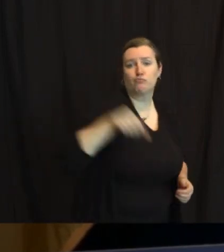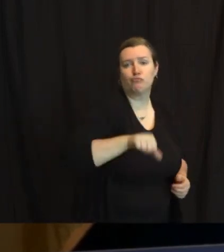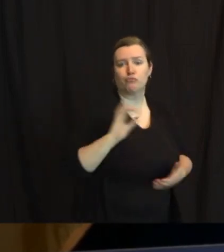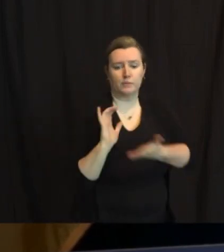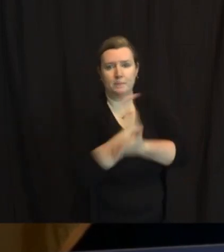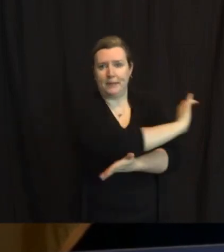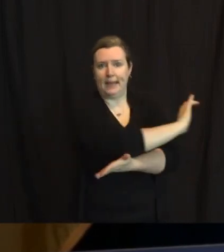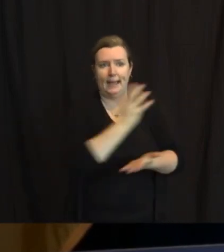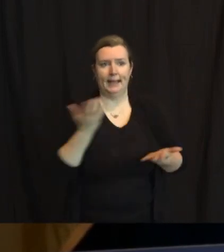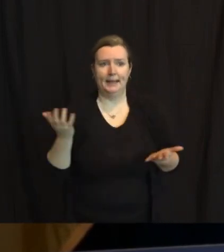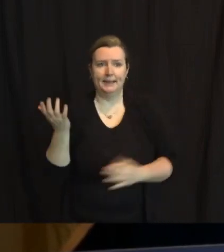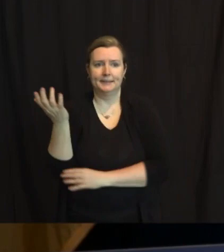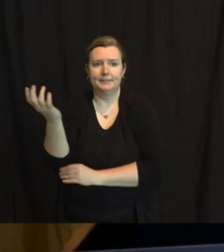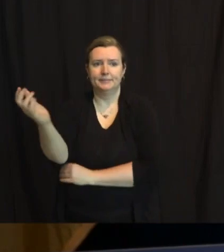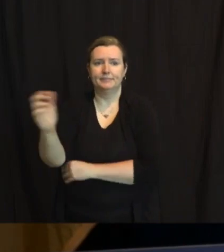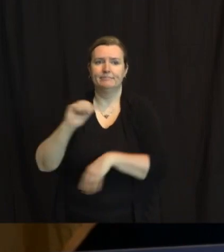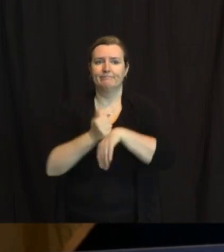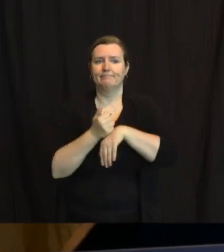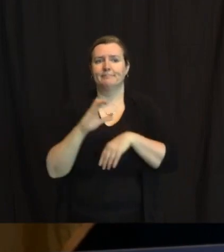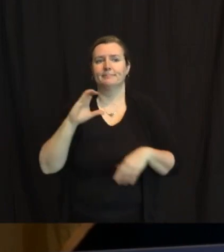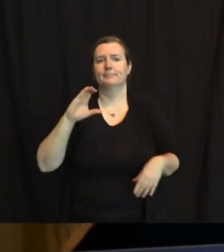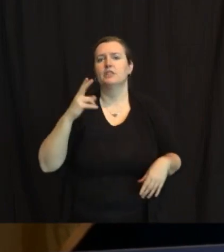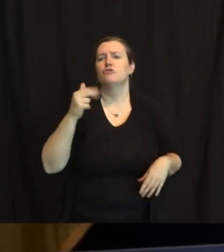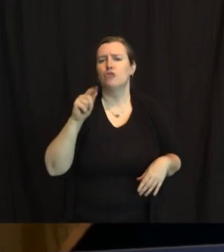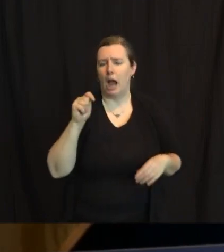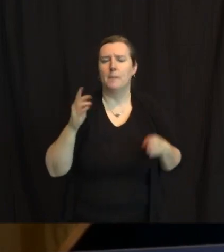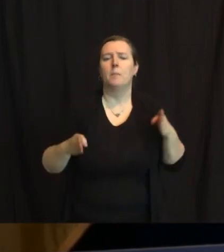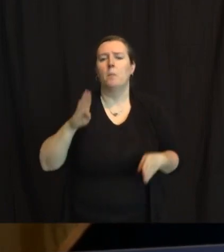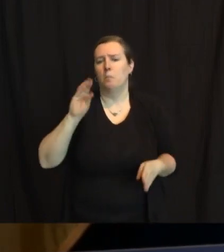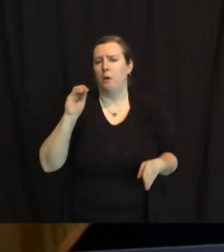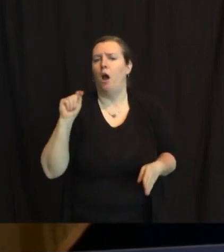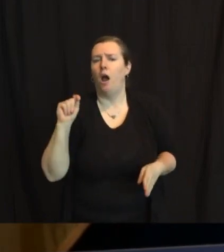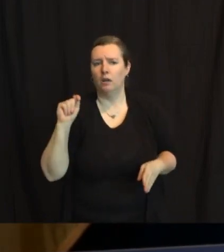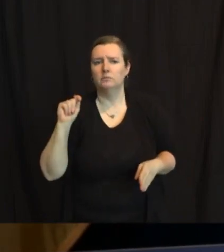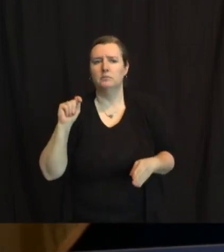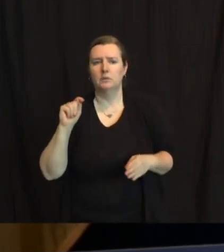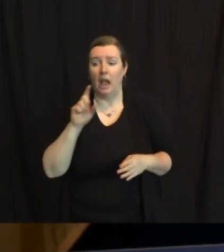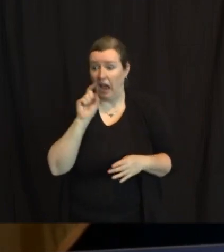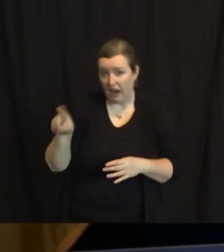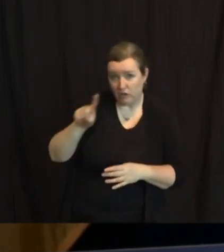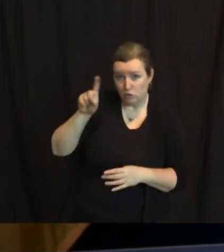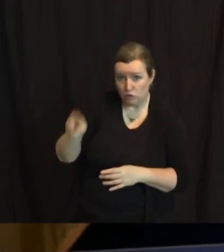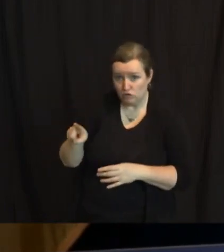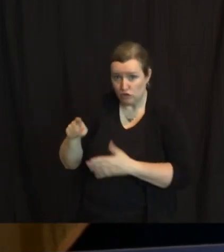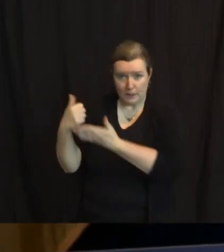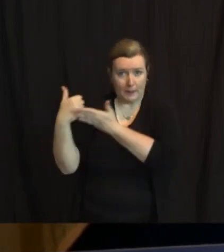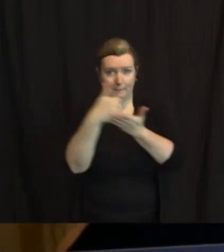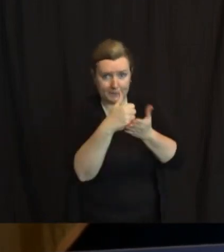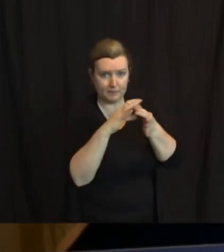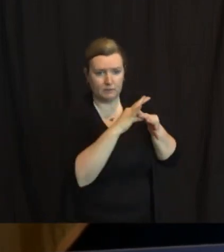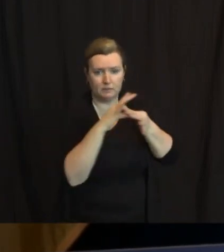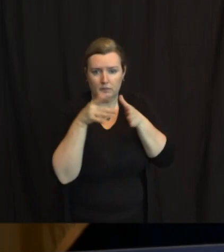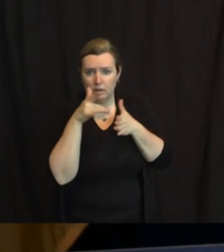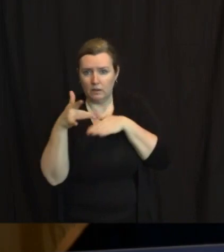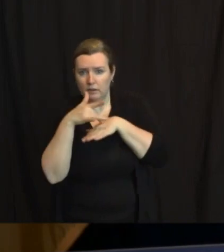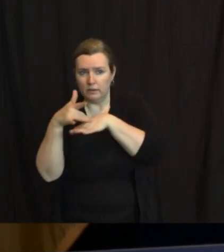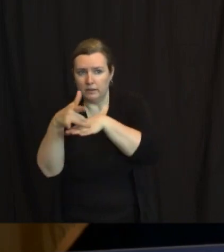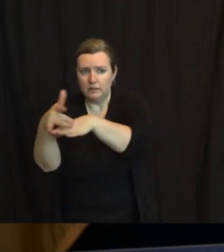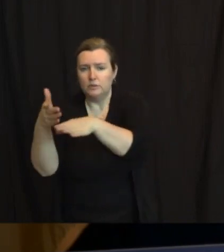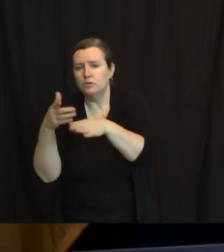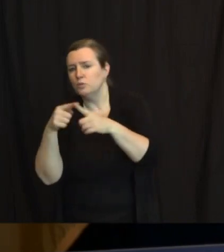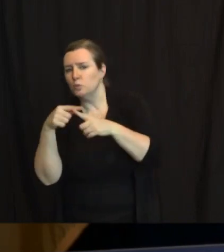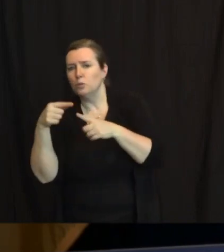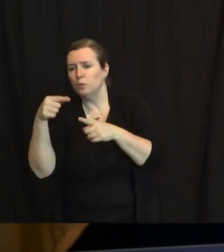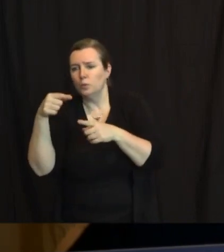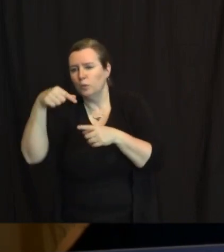is be more intelligent, right? So you can ask just a general question. It's going to take you to the right spot, to the right answer, to the right FAQ. Major props to